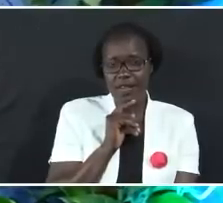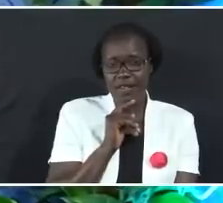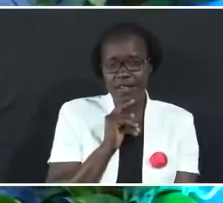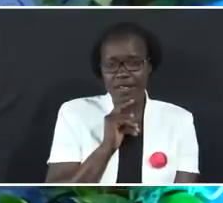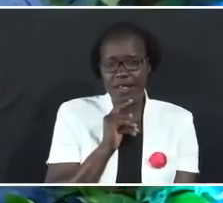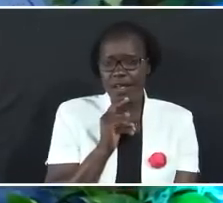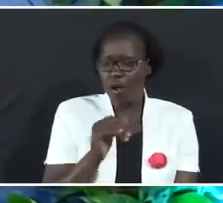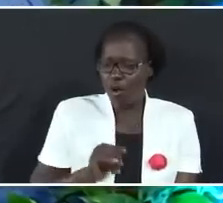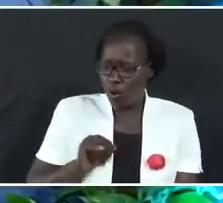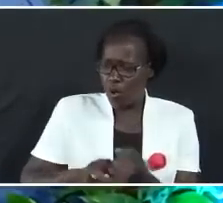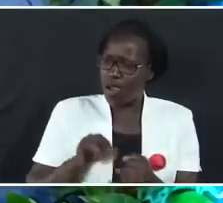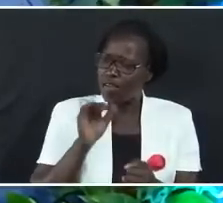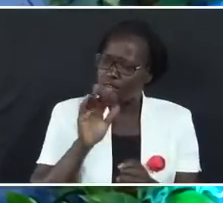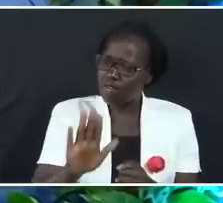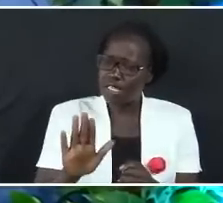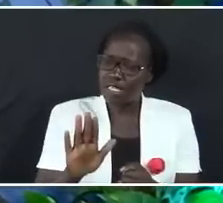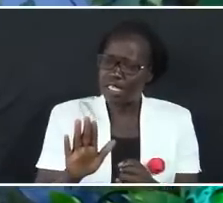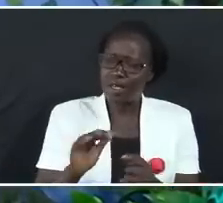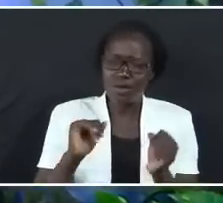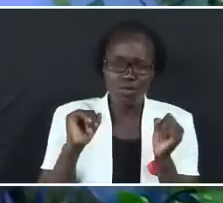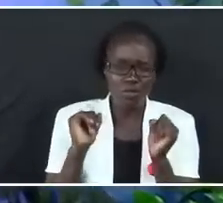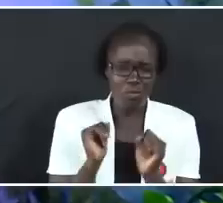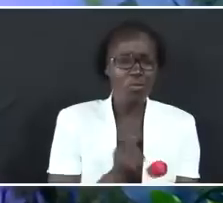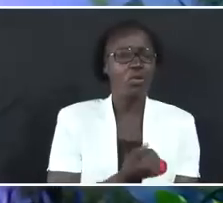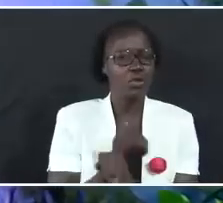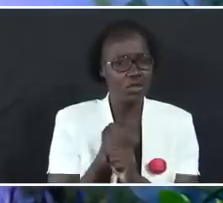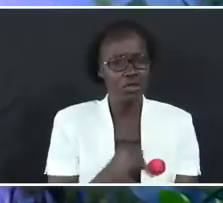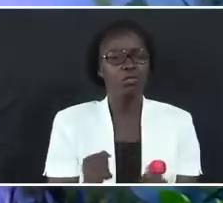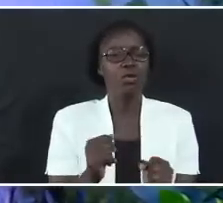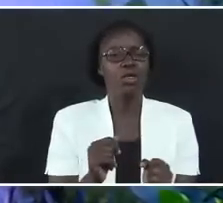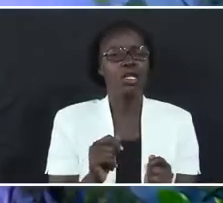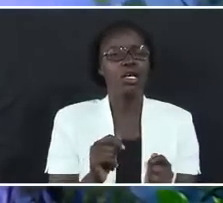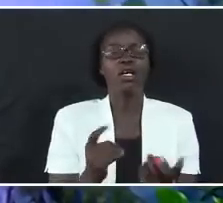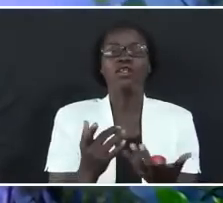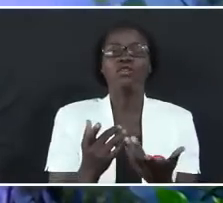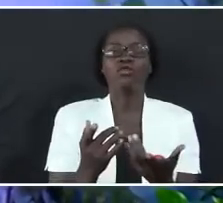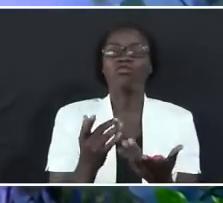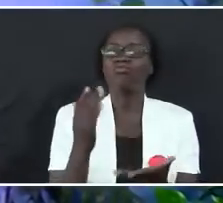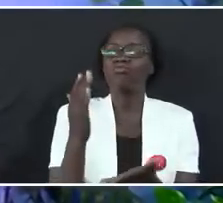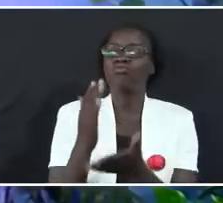The wife was unable to tie a knot